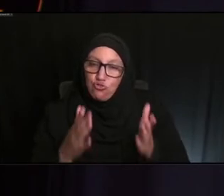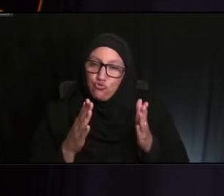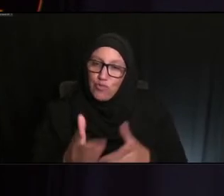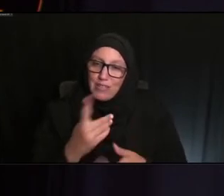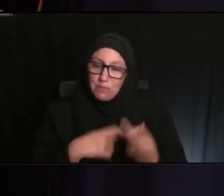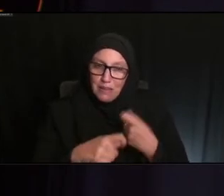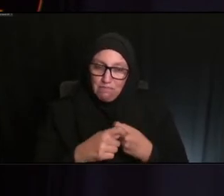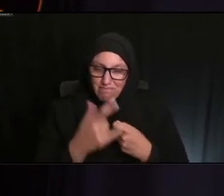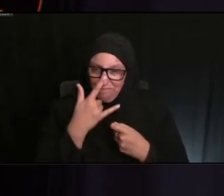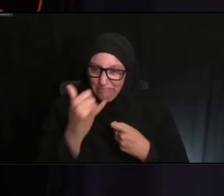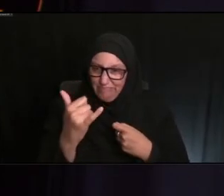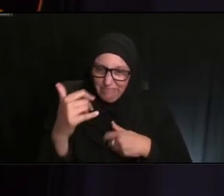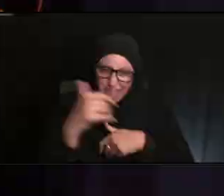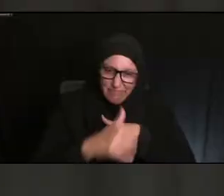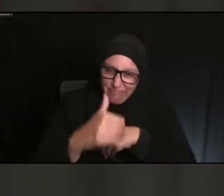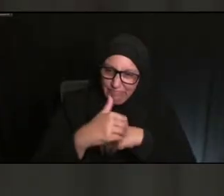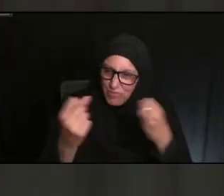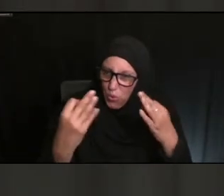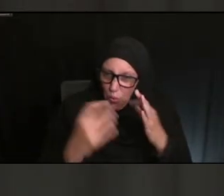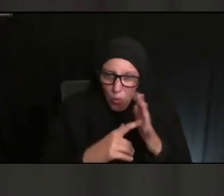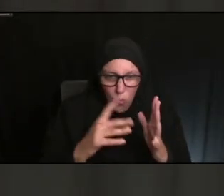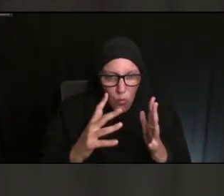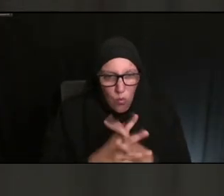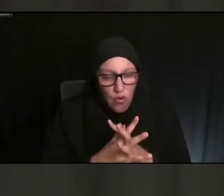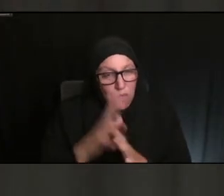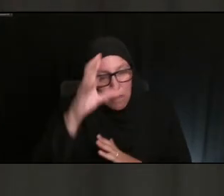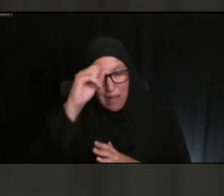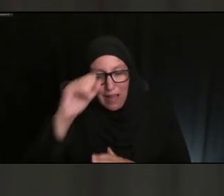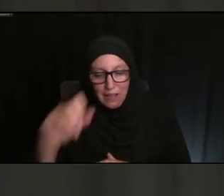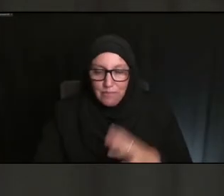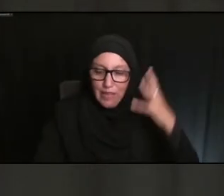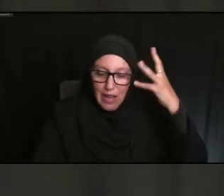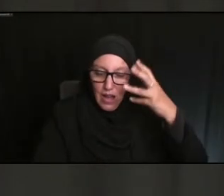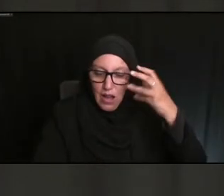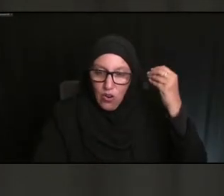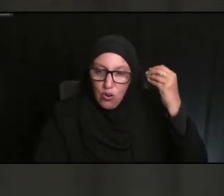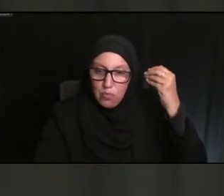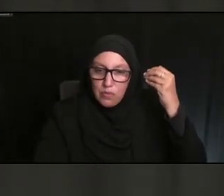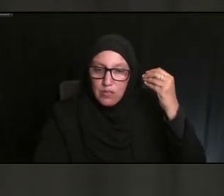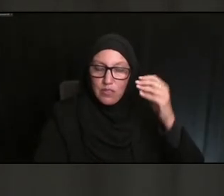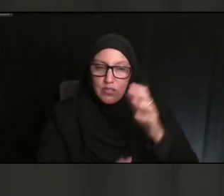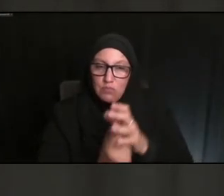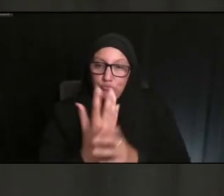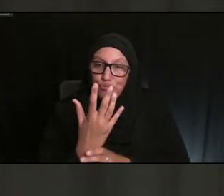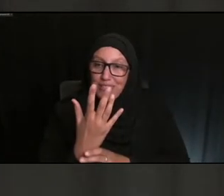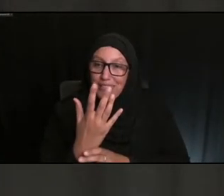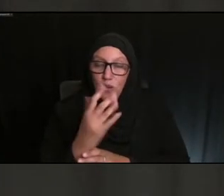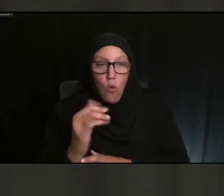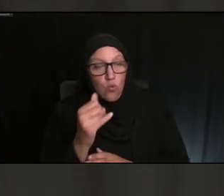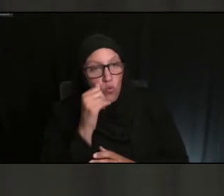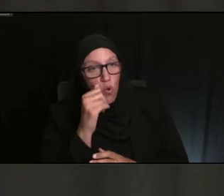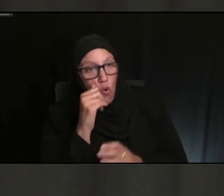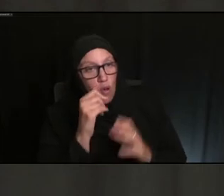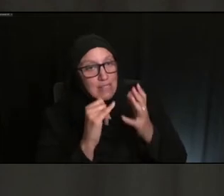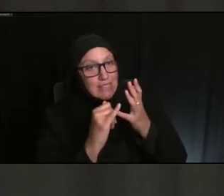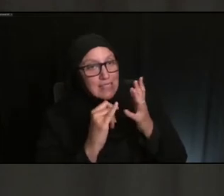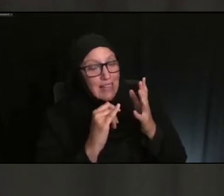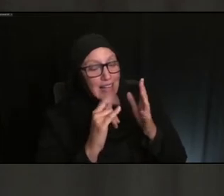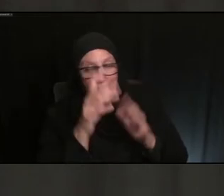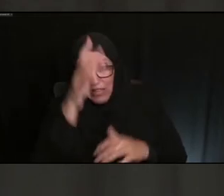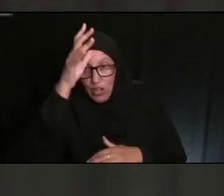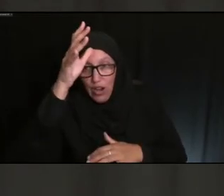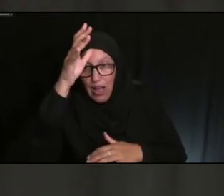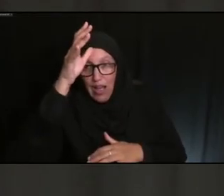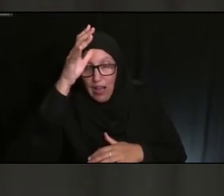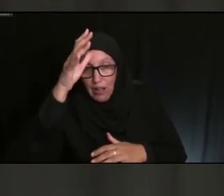the Arab Spring, if anyone remembers how Iraq was after the fall of Saddam, before they made the puppet